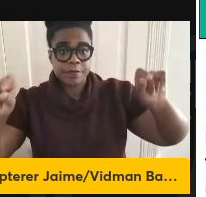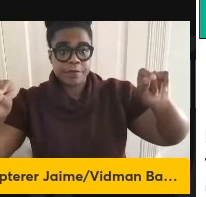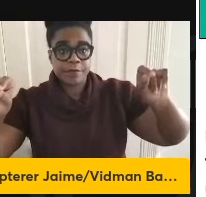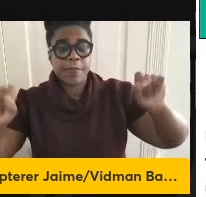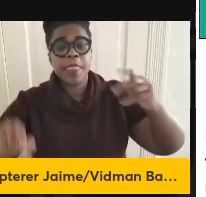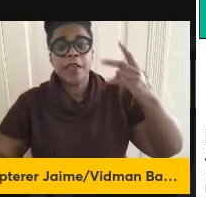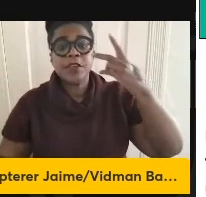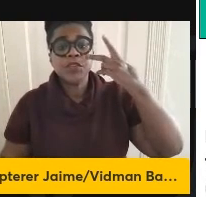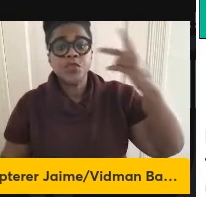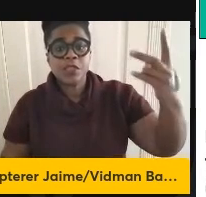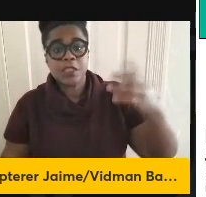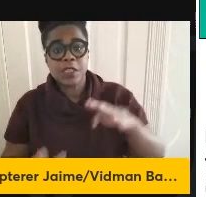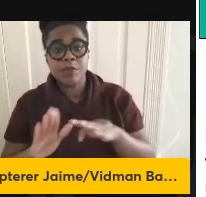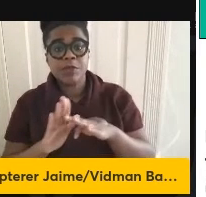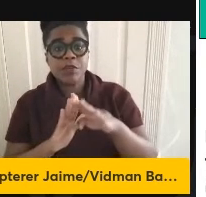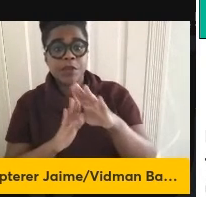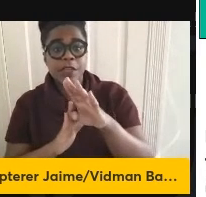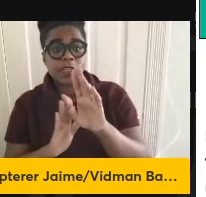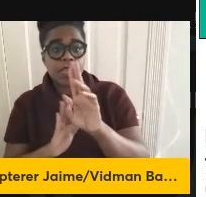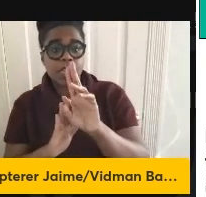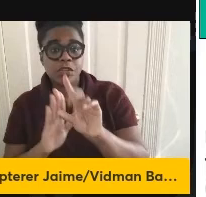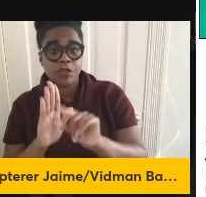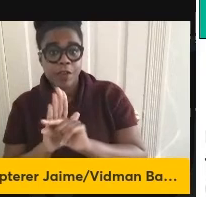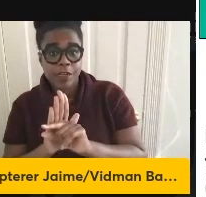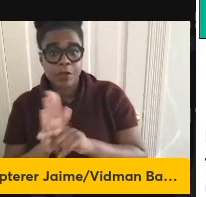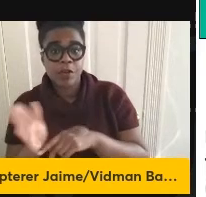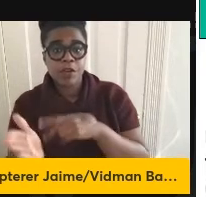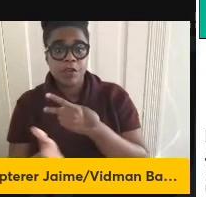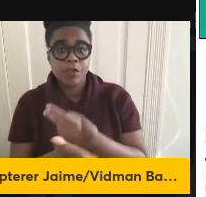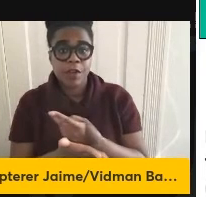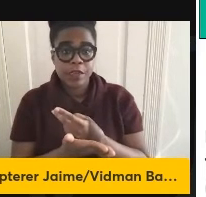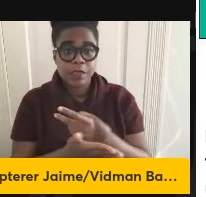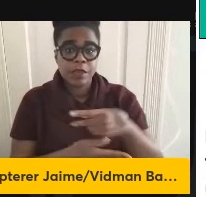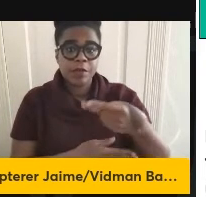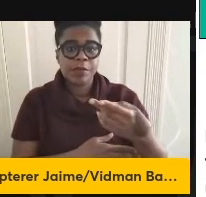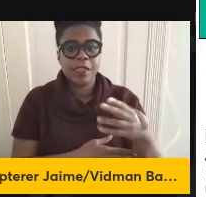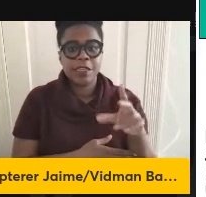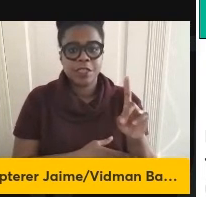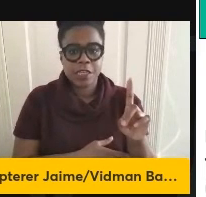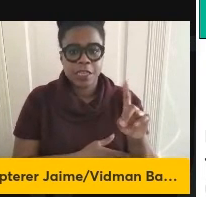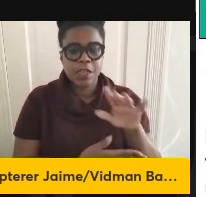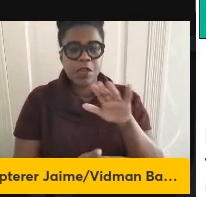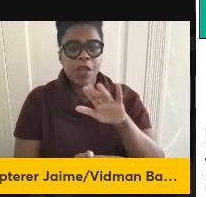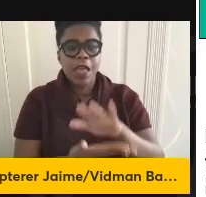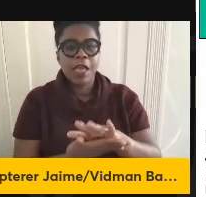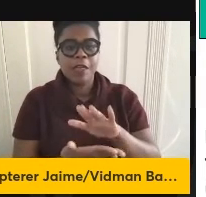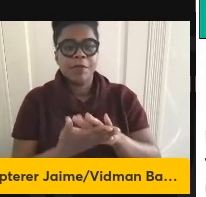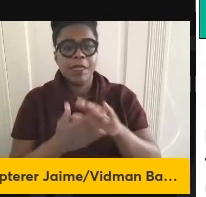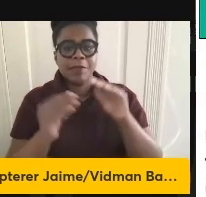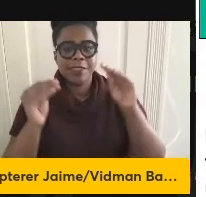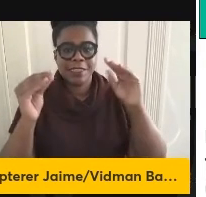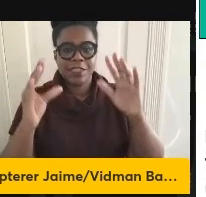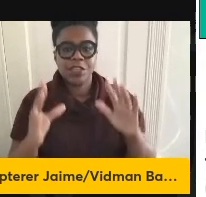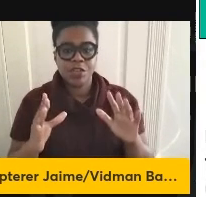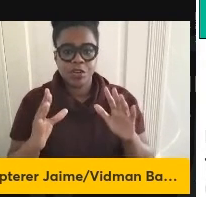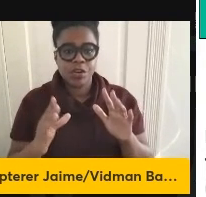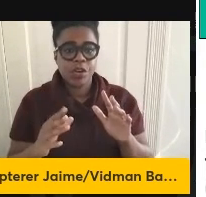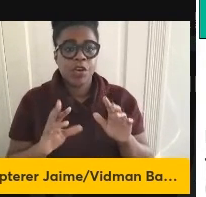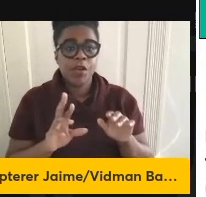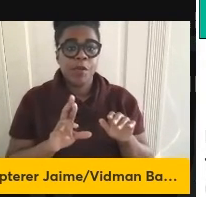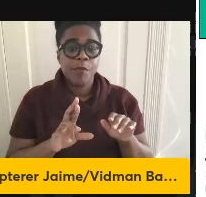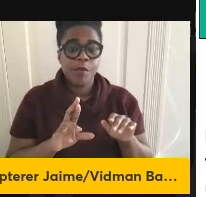the progression from undergraduate to graduate to postdoc to academic faculty. But on the right-hand